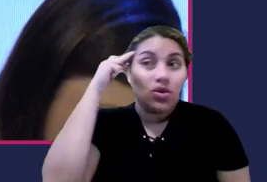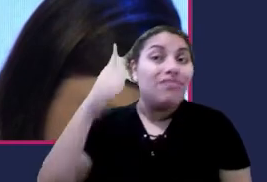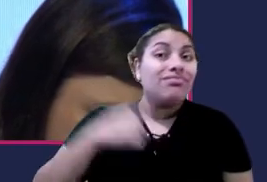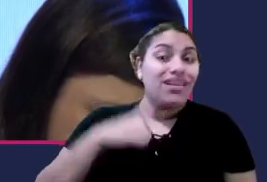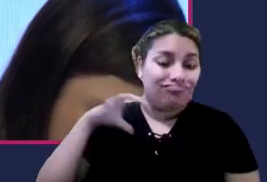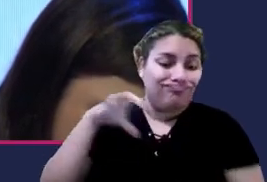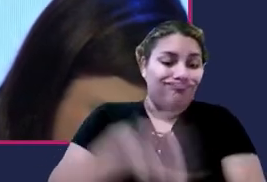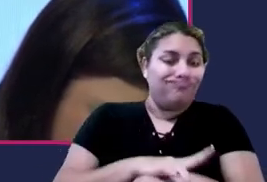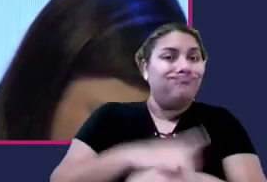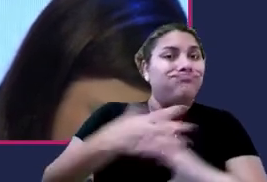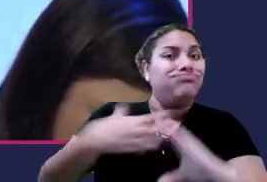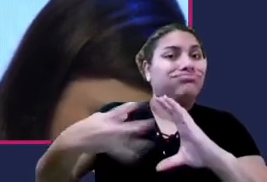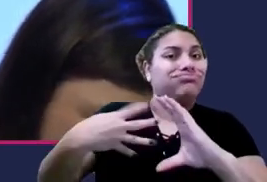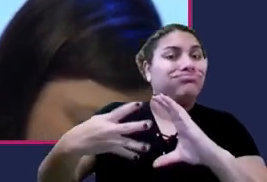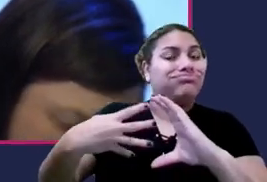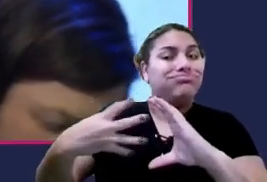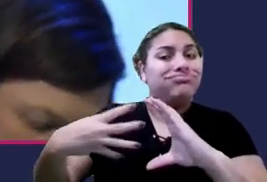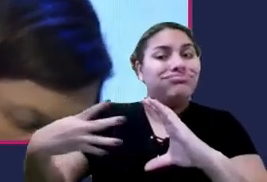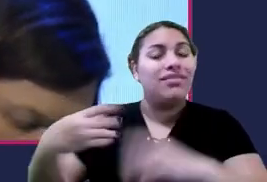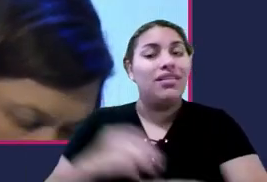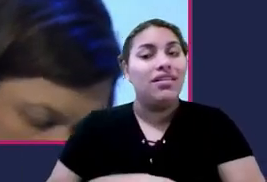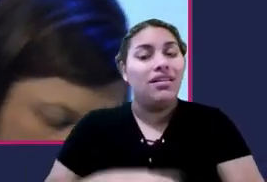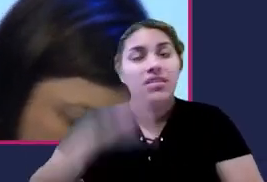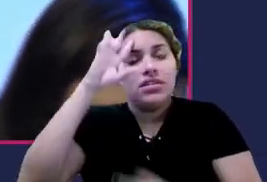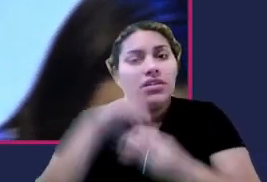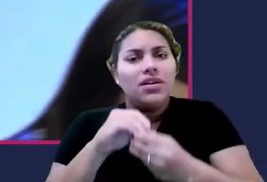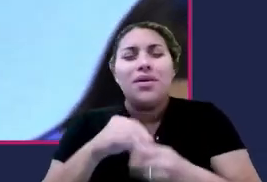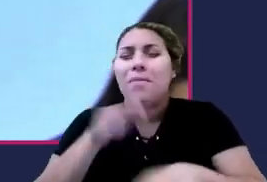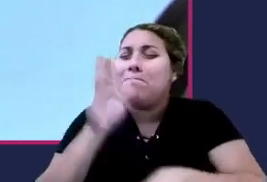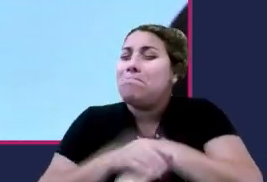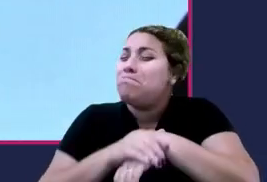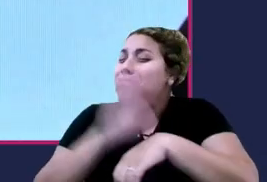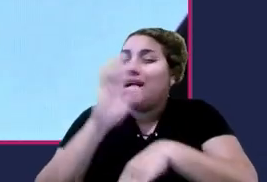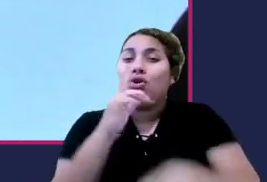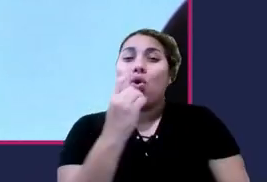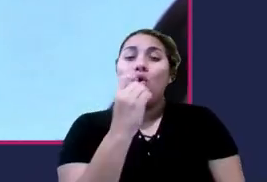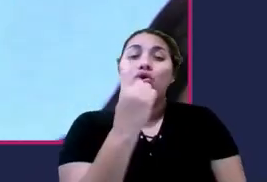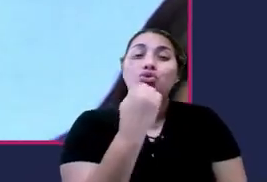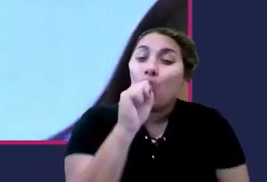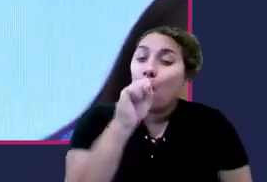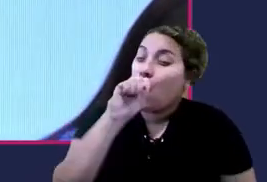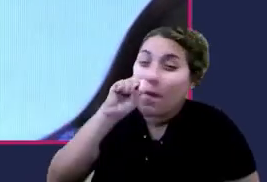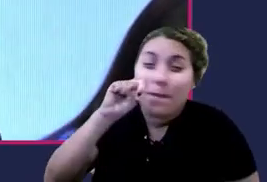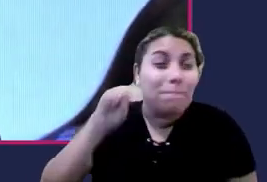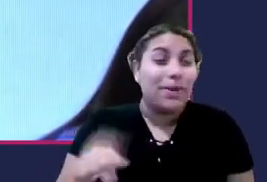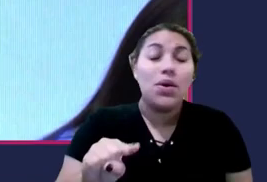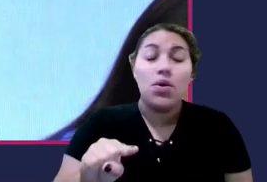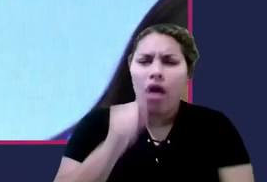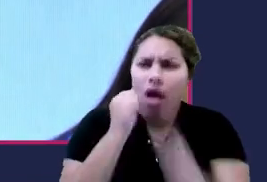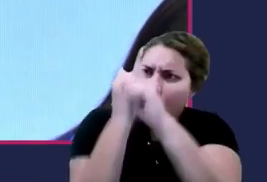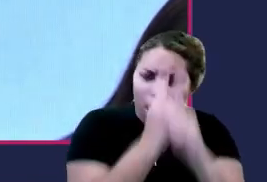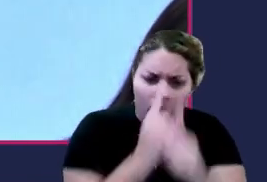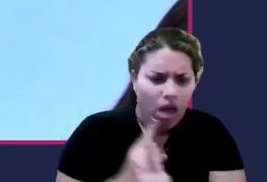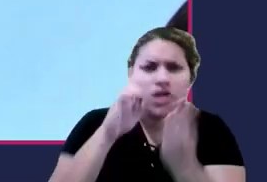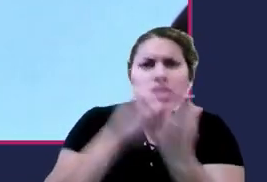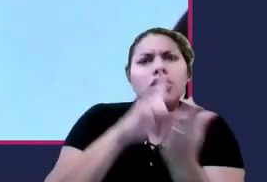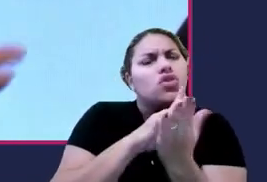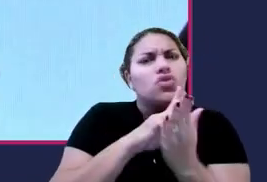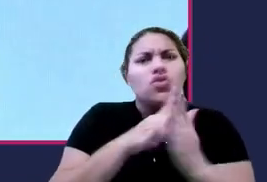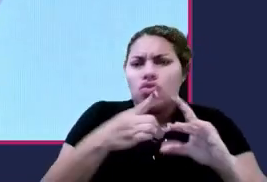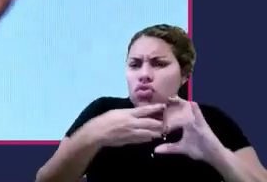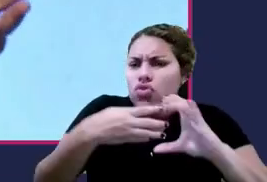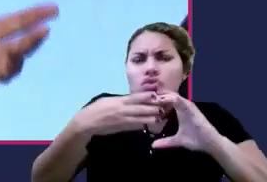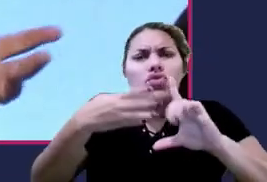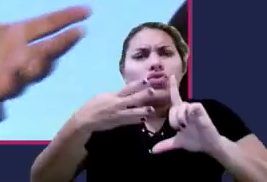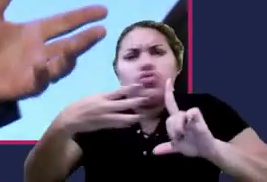million people who are patients of rare diseases, over 8,000 syndrome diagnoses. It's